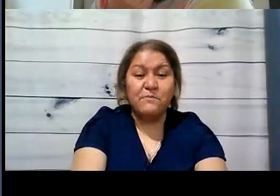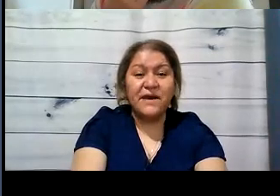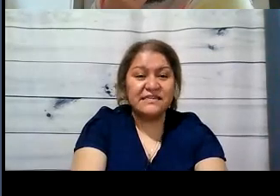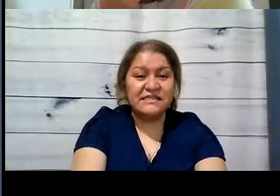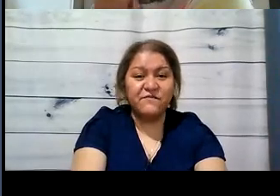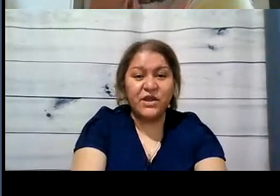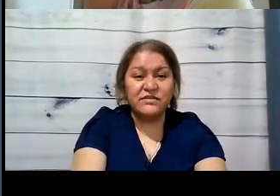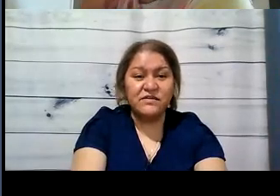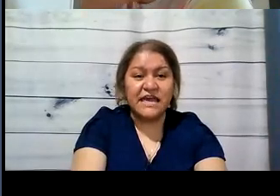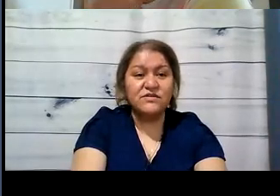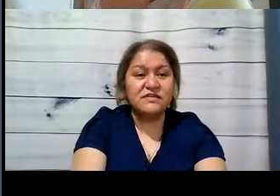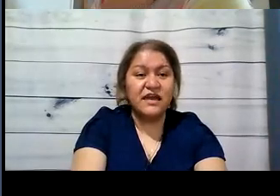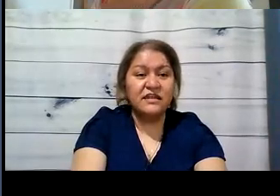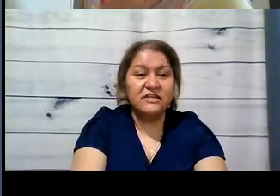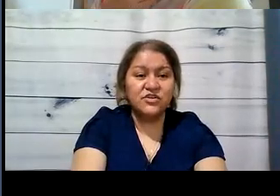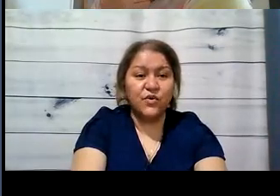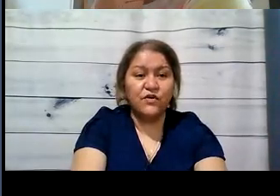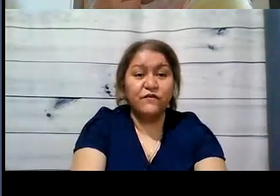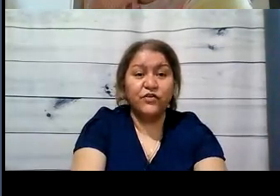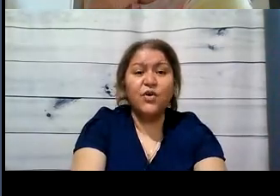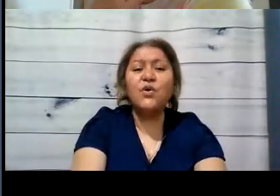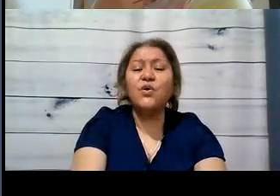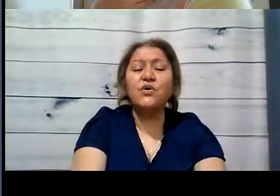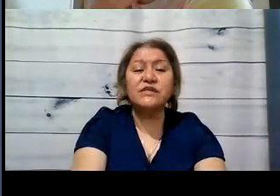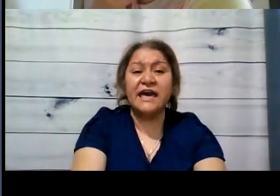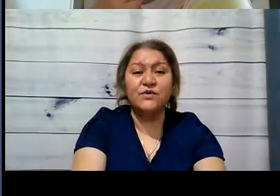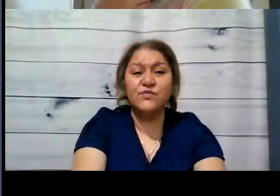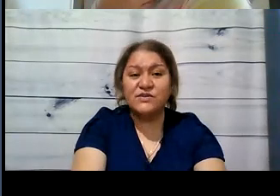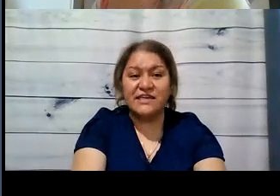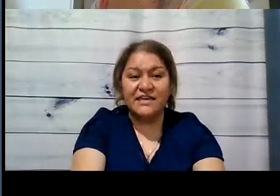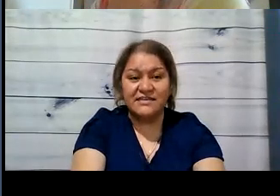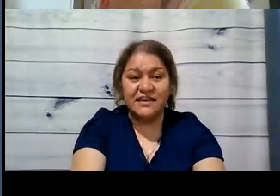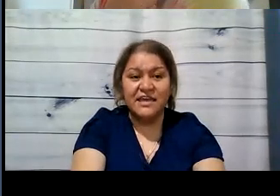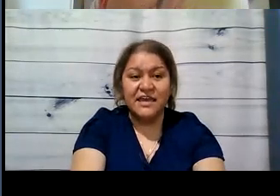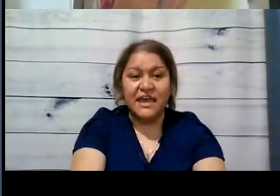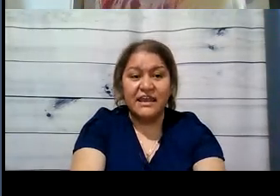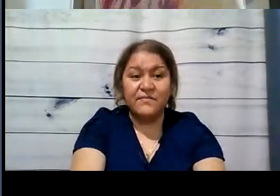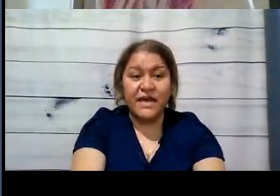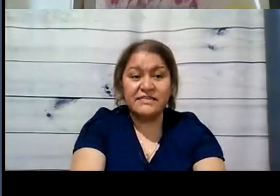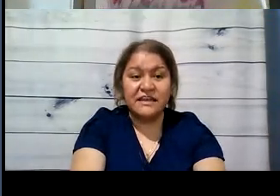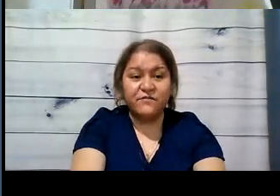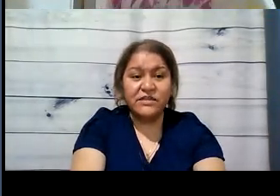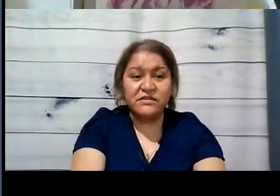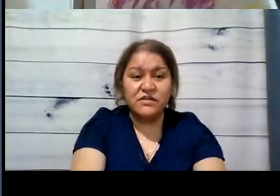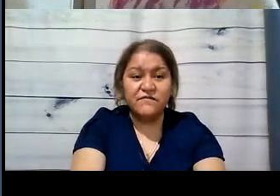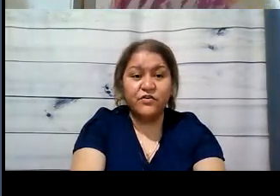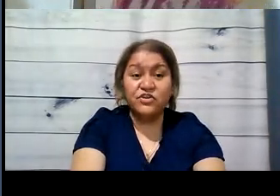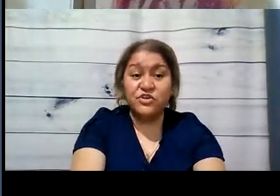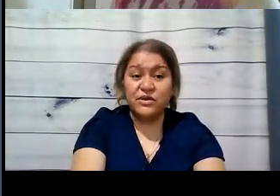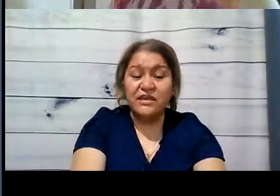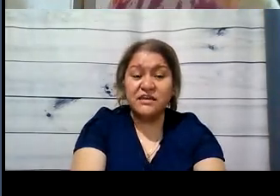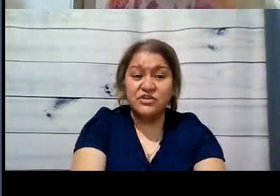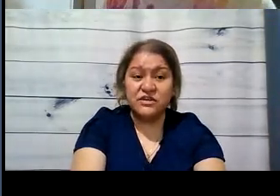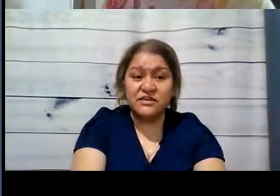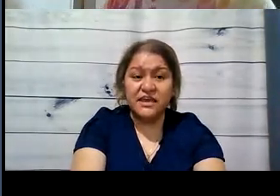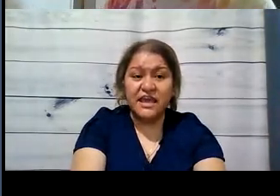there were baskets of pretzels outside the store for the whole town to taste, and a basket of pretzels for the